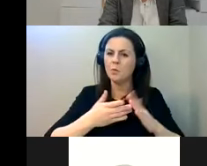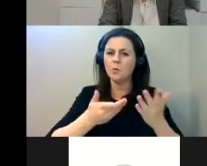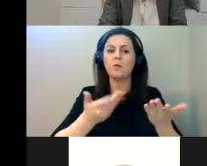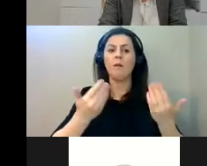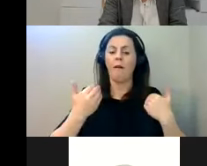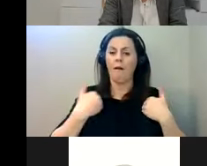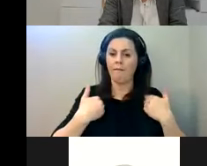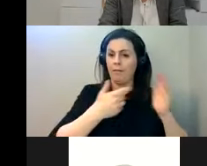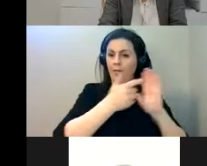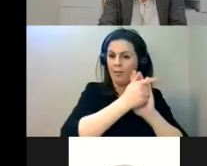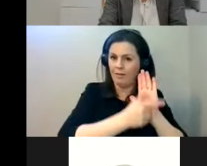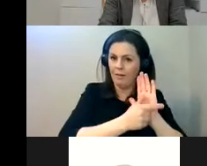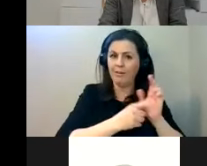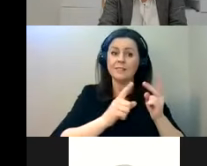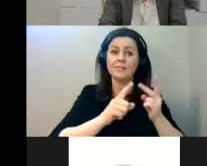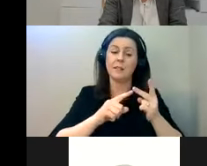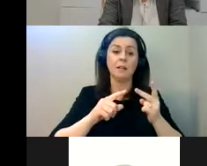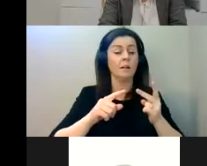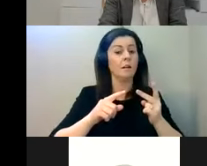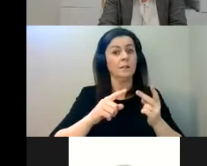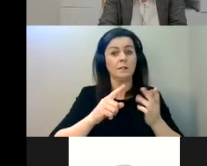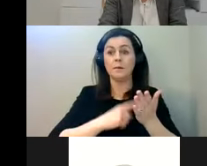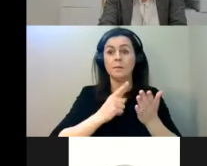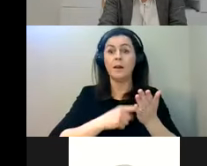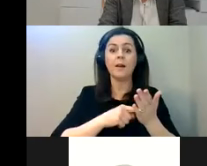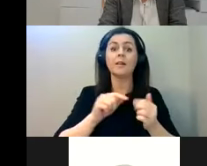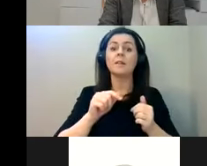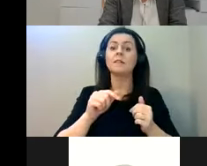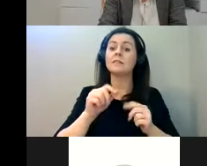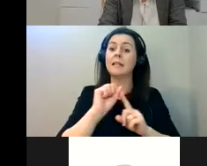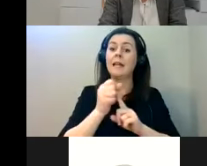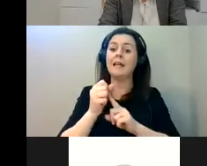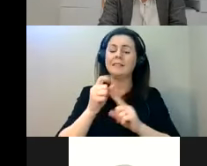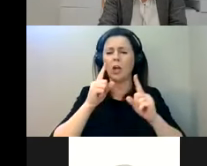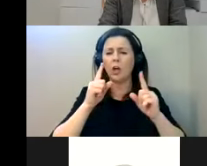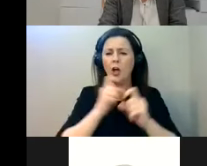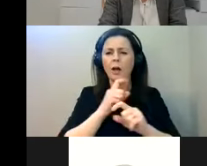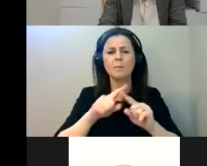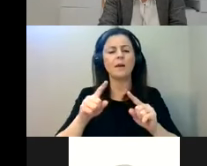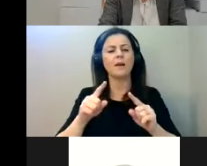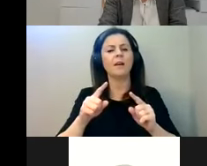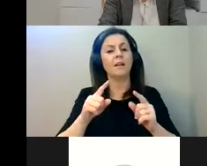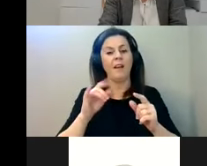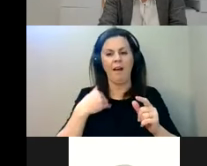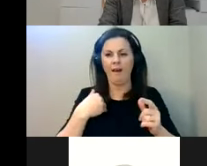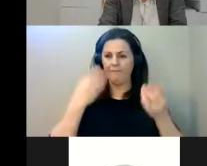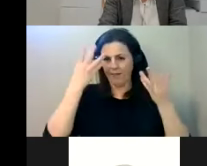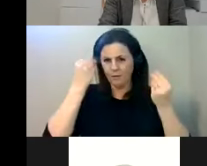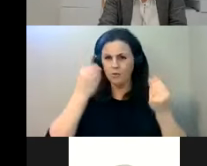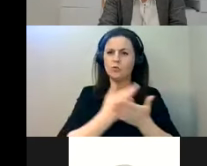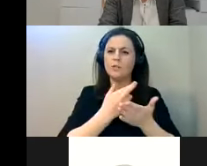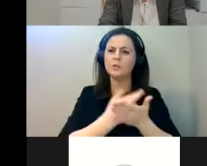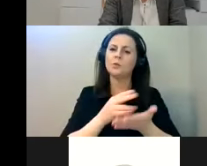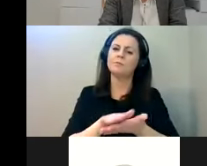legislation and complicated sometimes cases, but very general language that everyone can kind of understand. So can you maybe just highlight some of